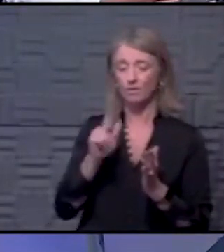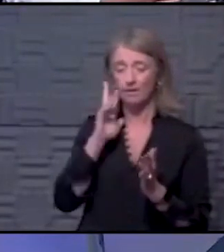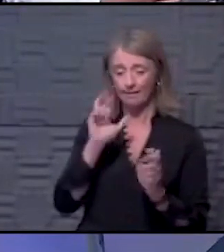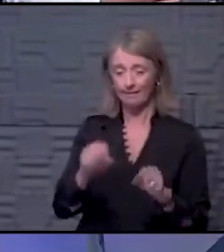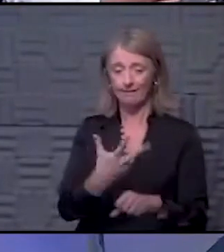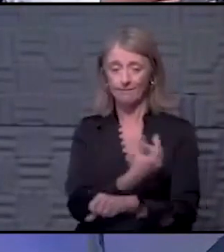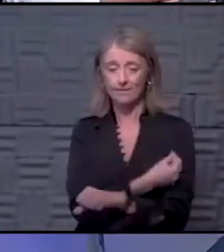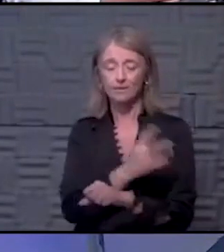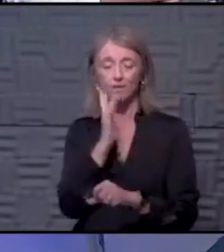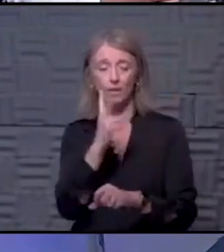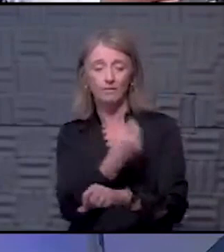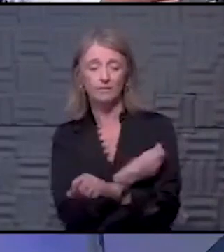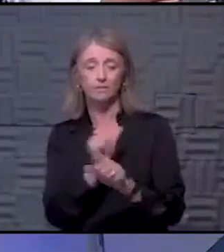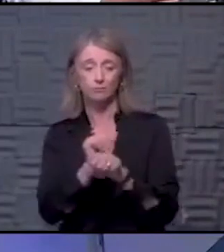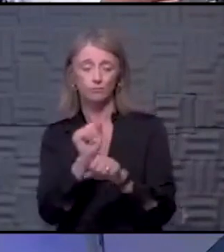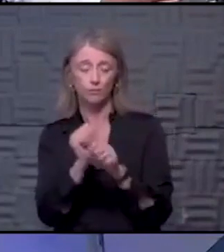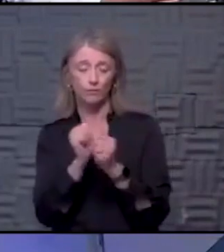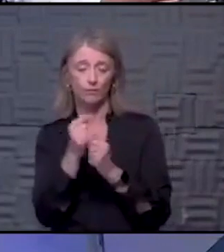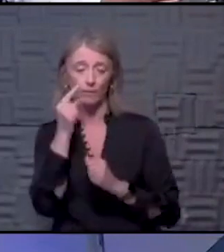in them?